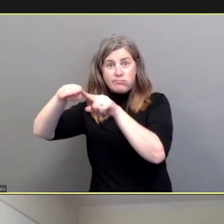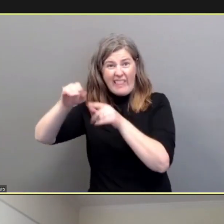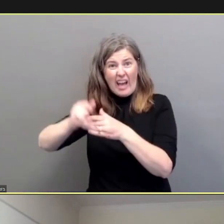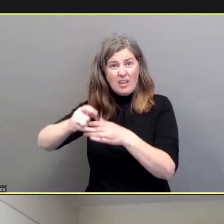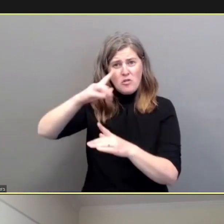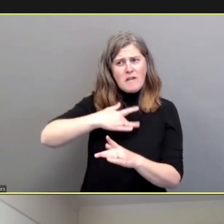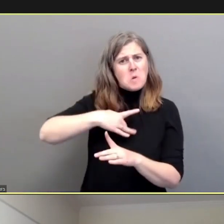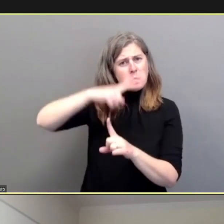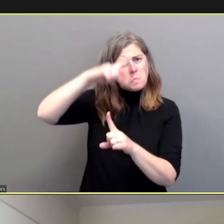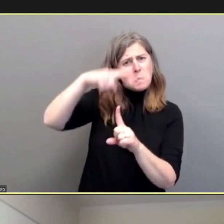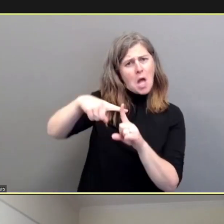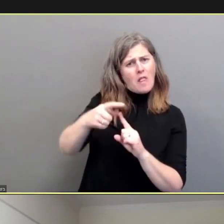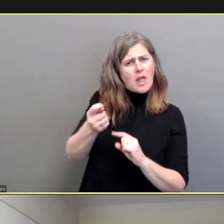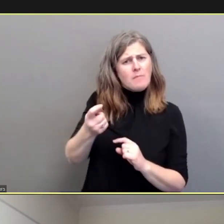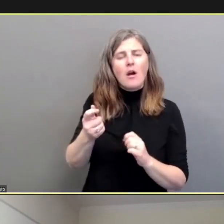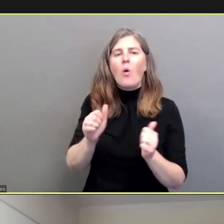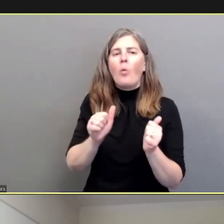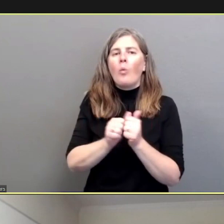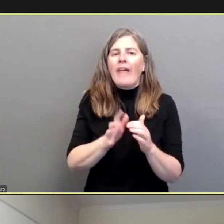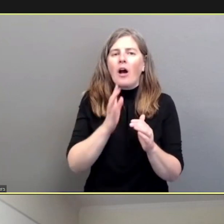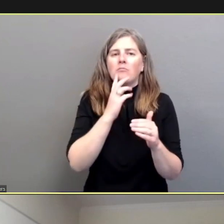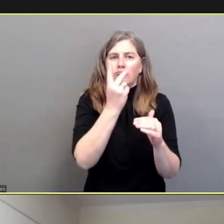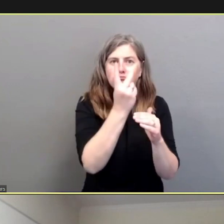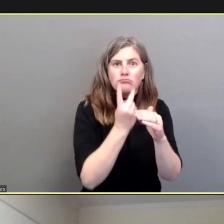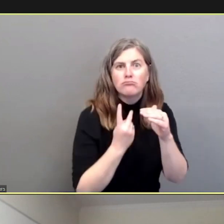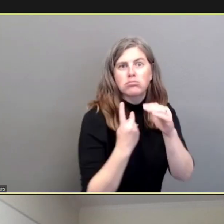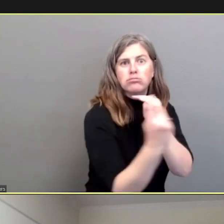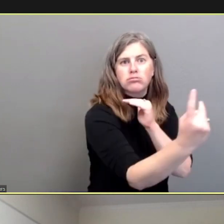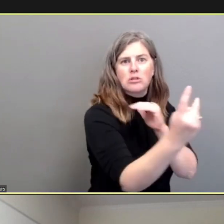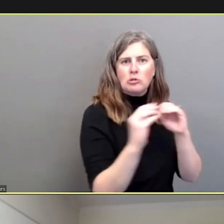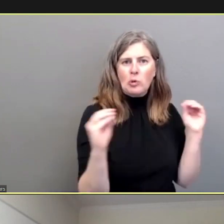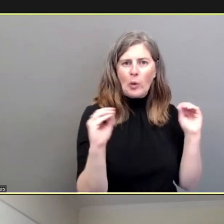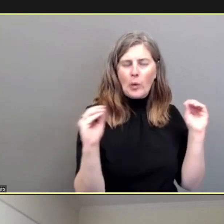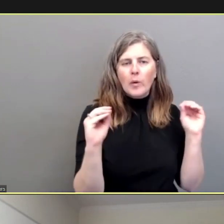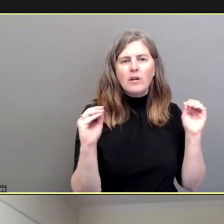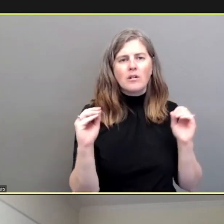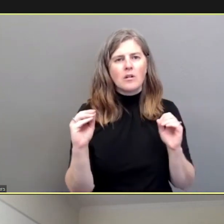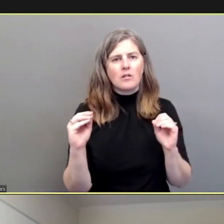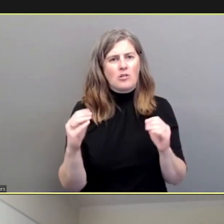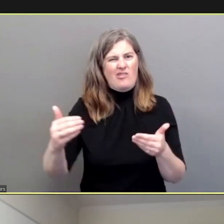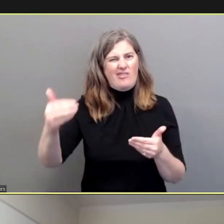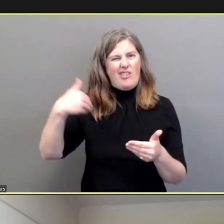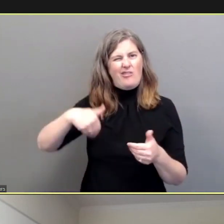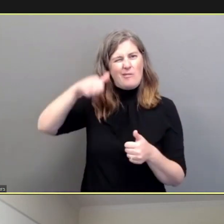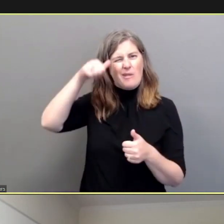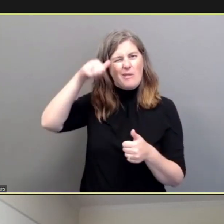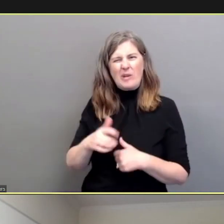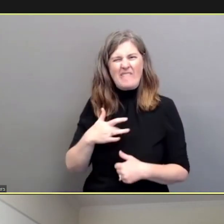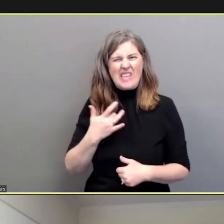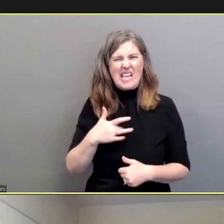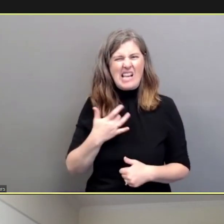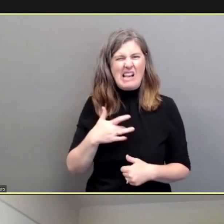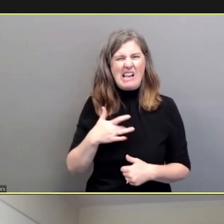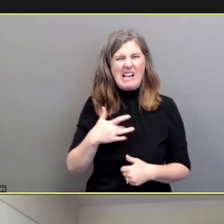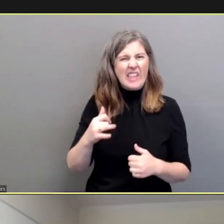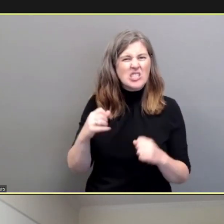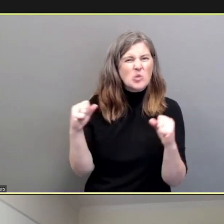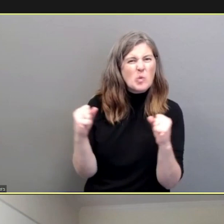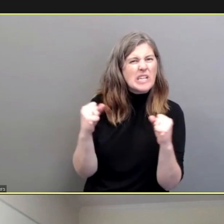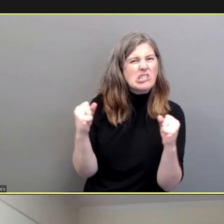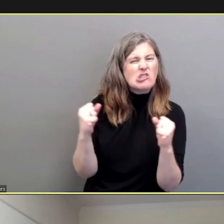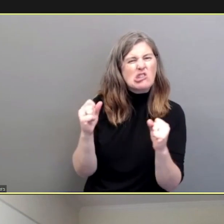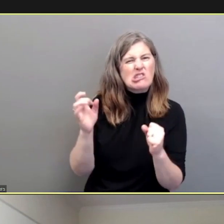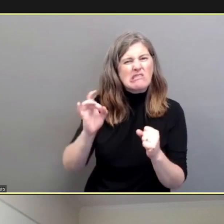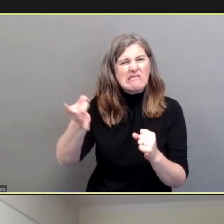wondering, without predicting too much, I think that we heard early on that we might be in for a rough winter